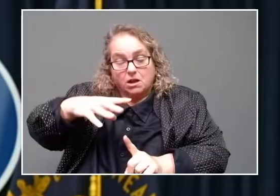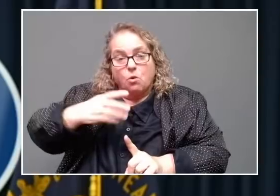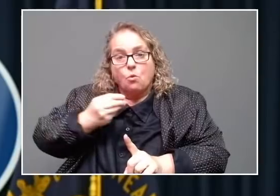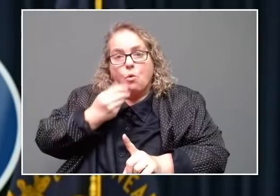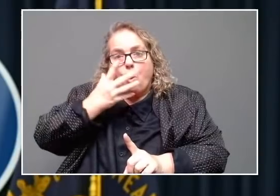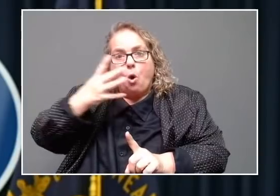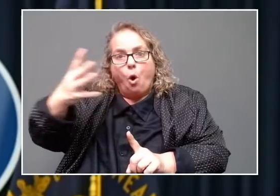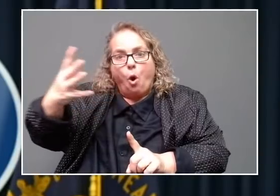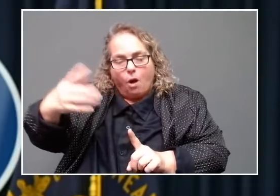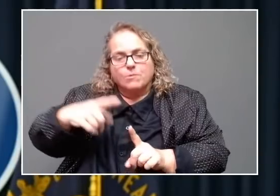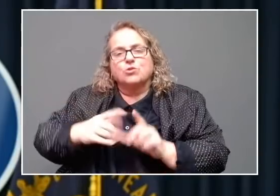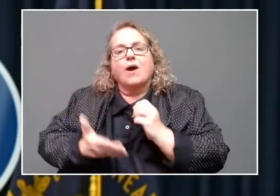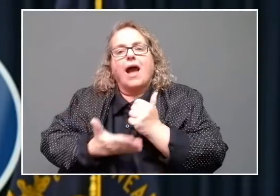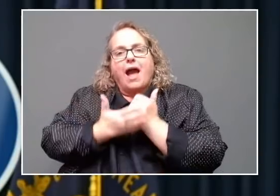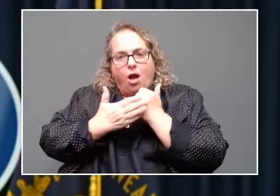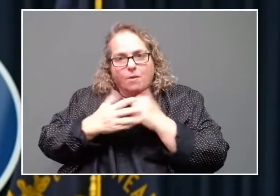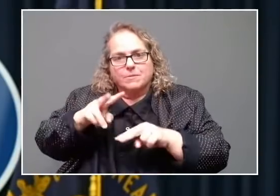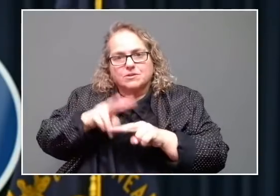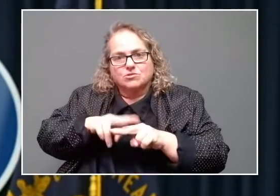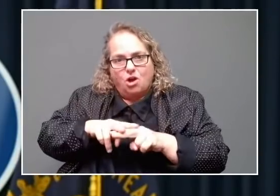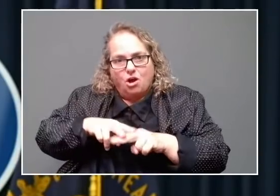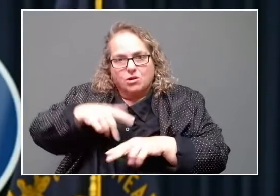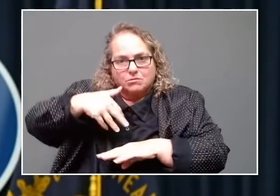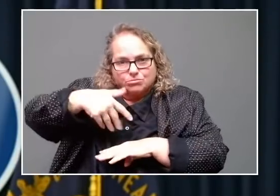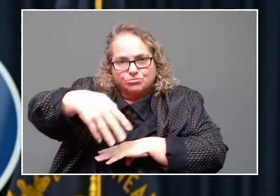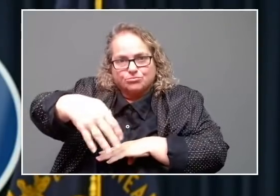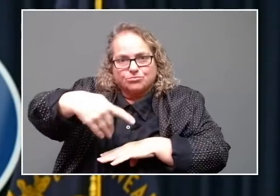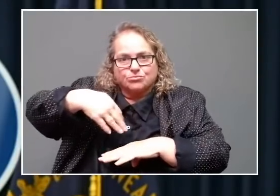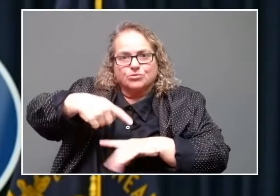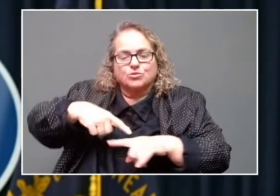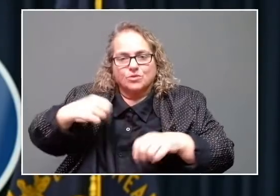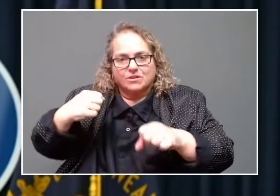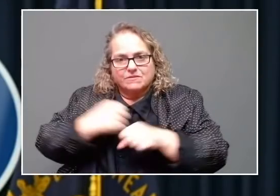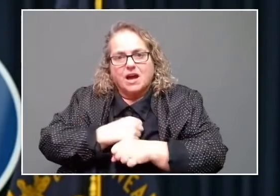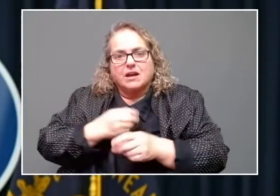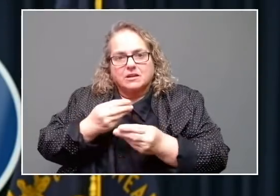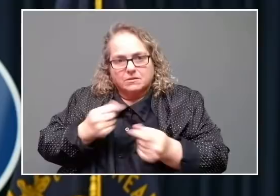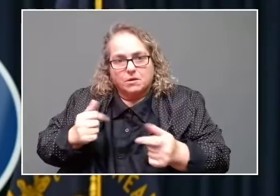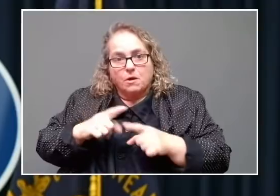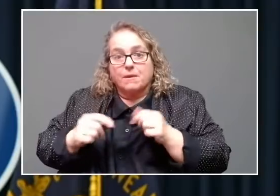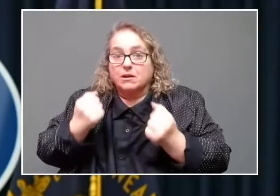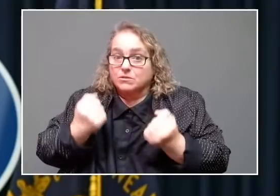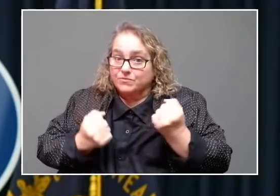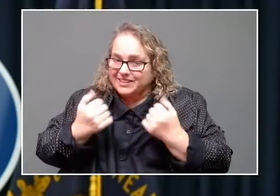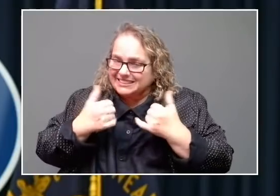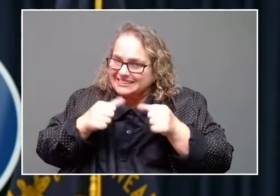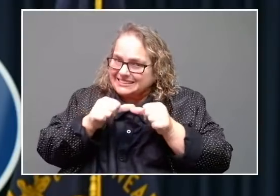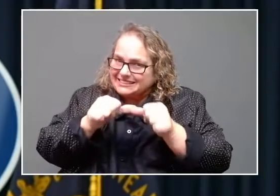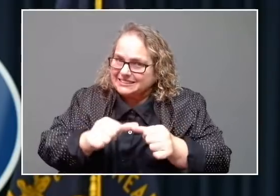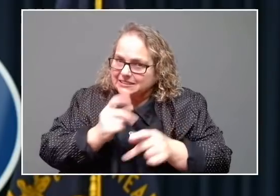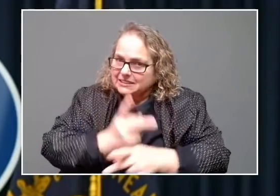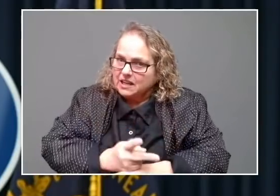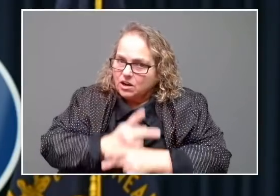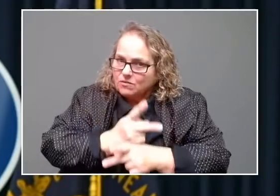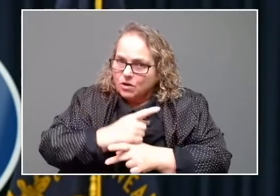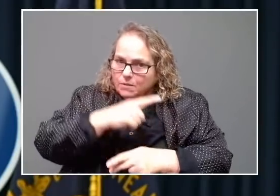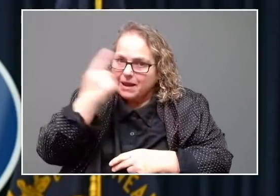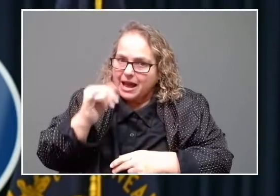effectiveness of salt and ice-fighting chemicals. Motorists should continue to use caution in those areas.